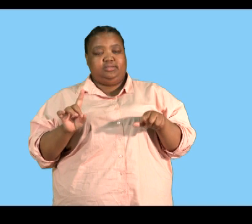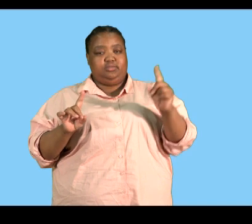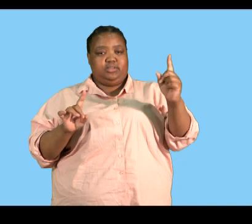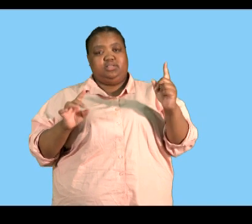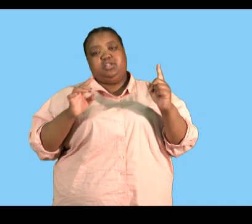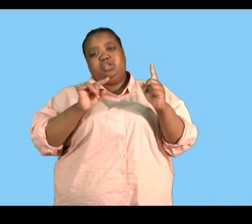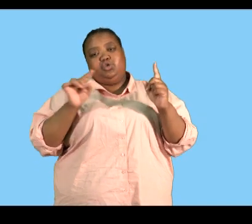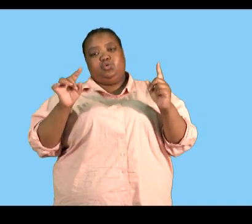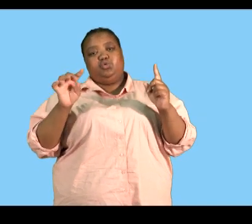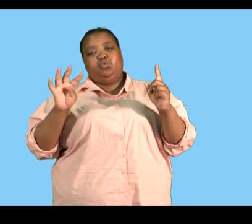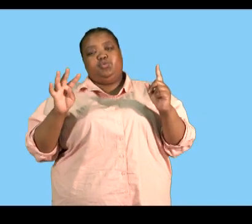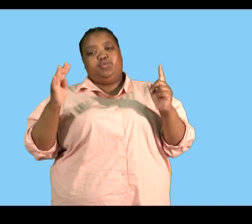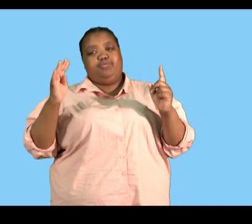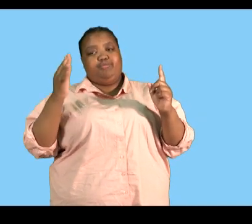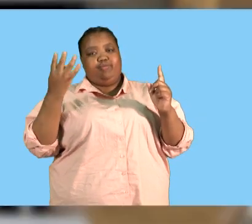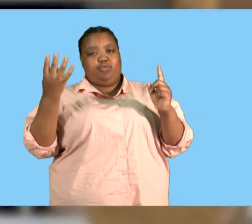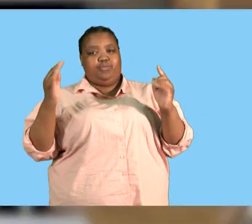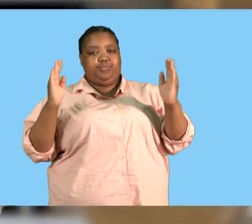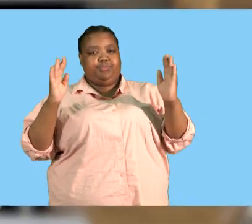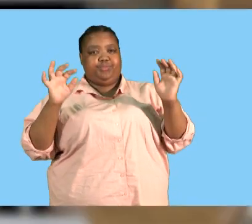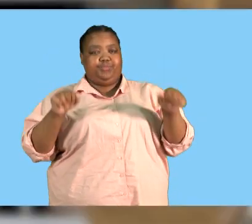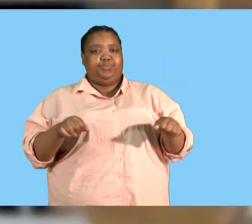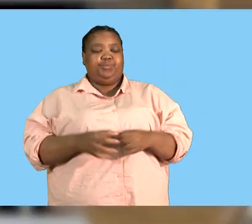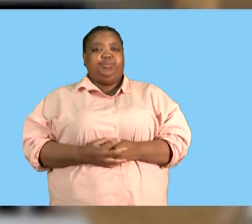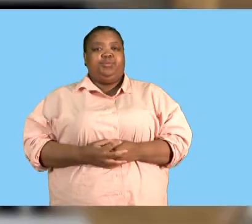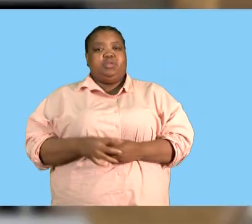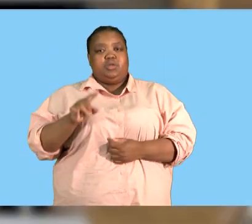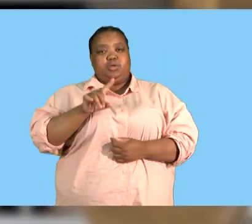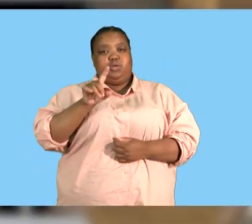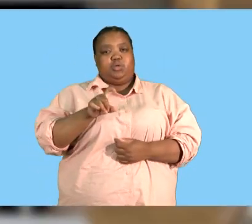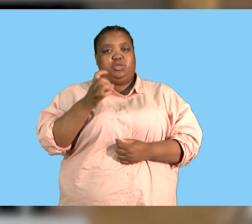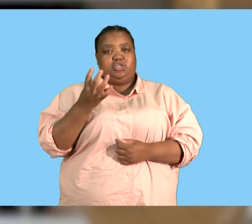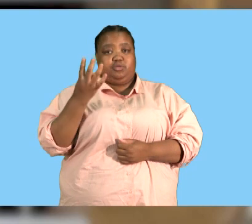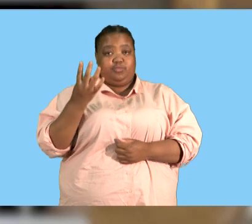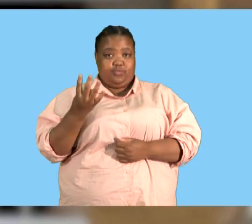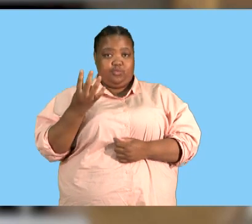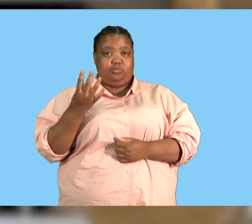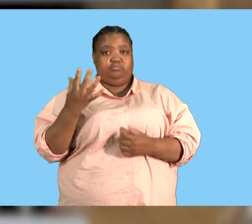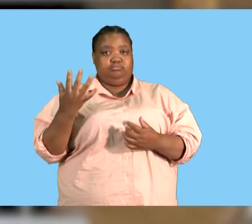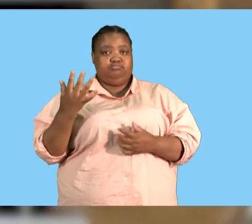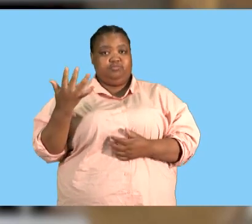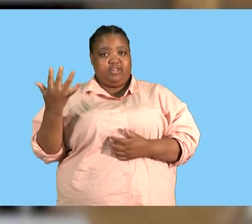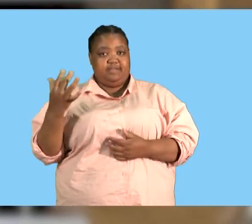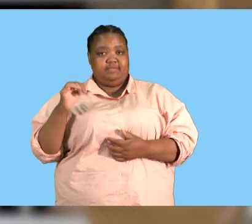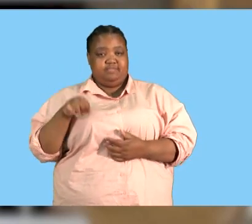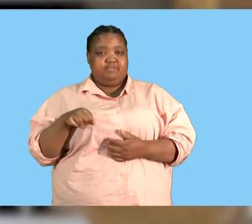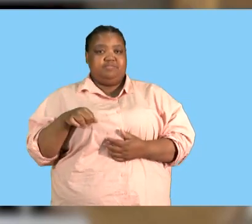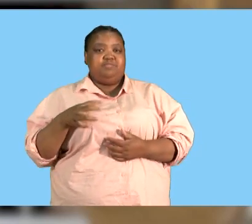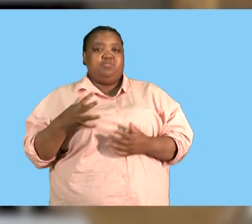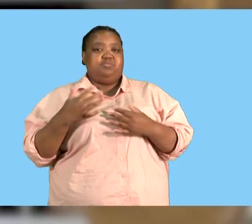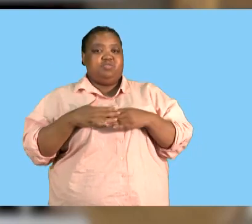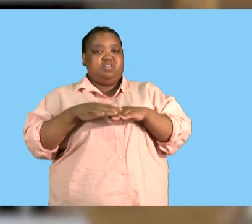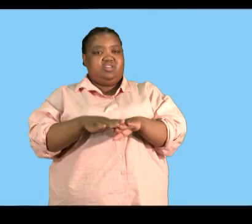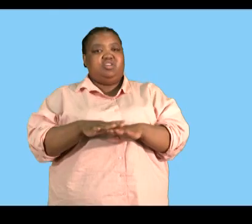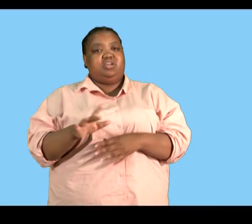be level 1 to level 4. And with question 4 and or 5, we will have